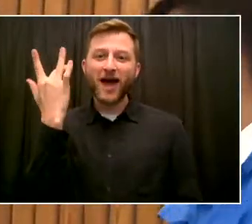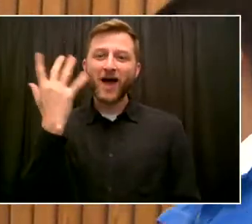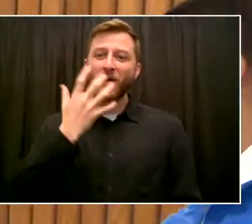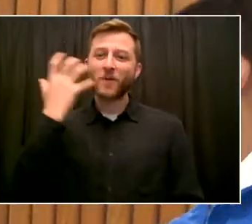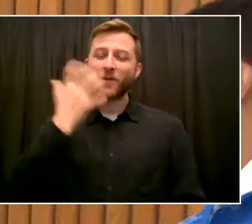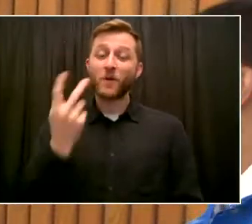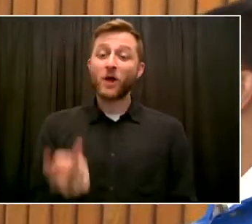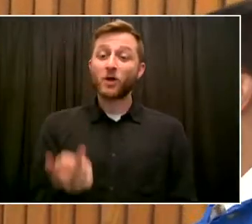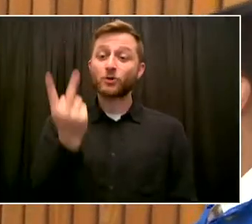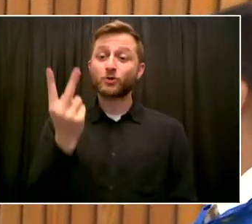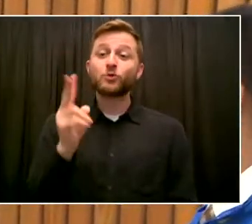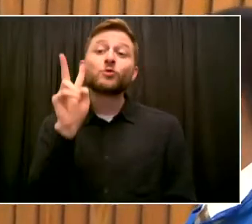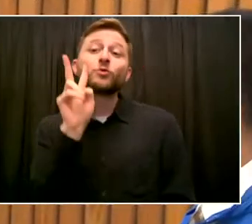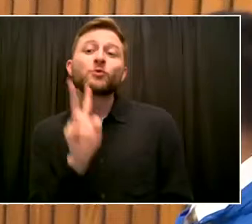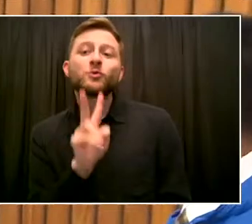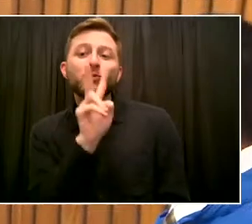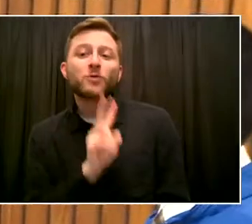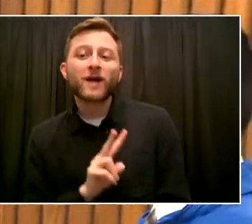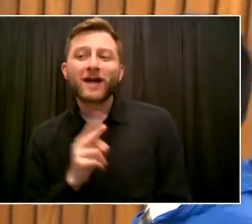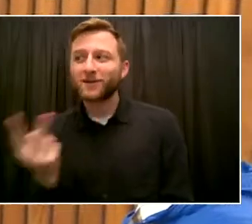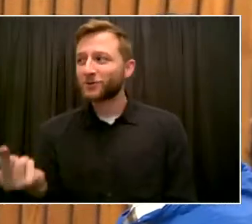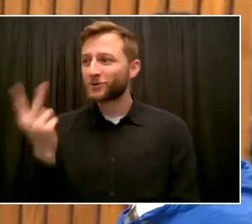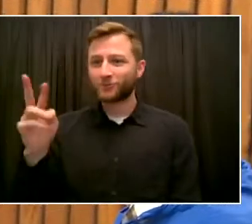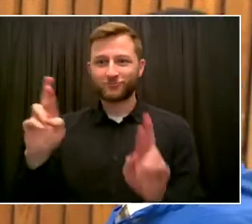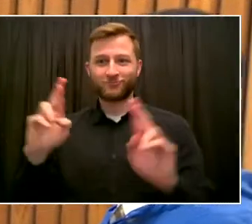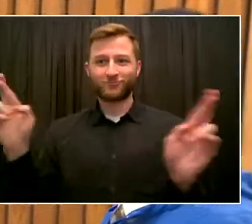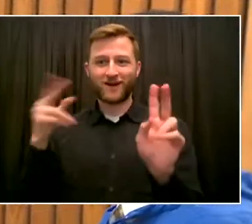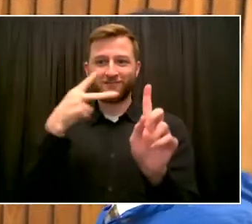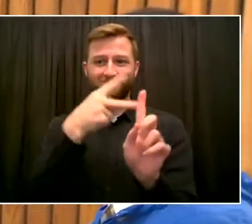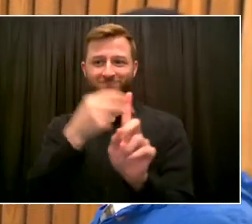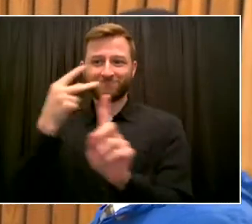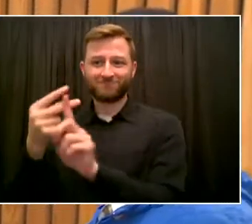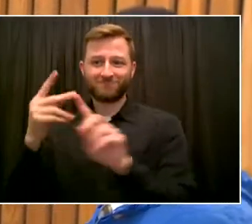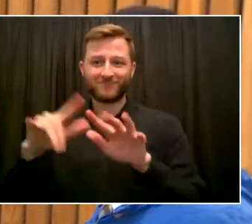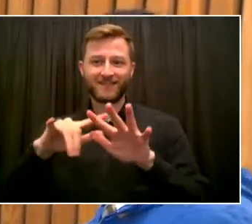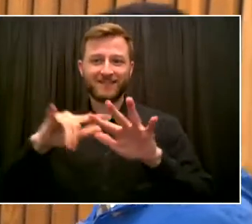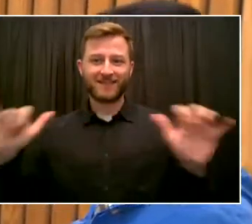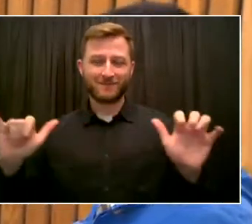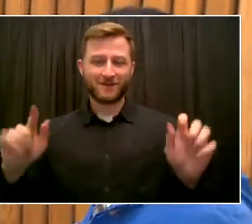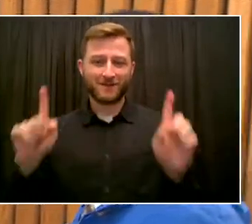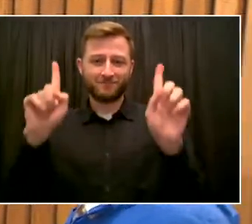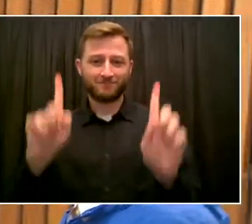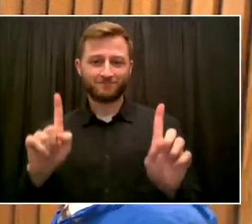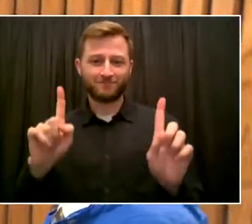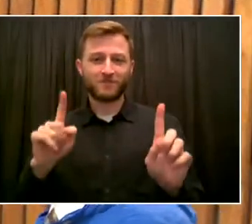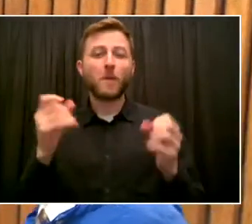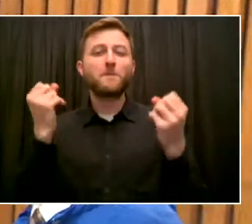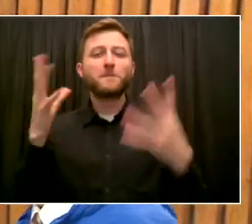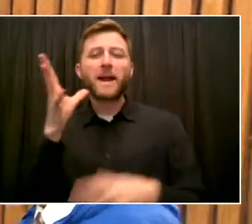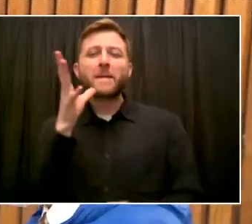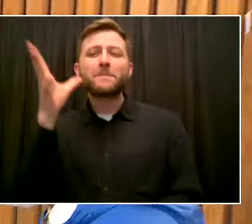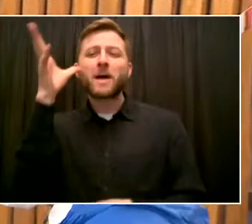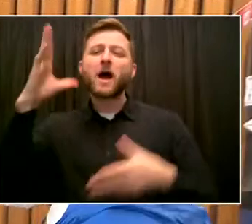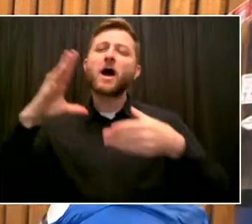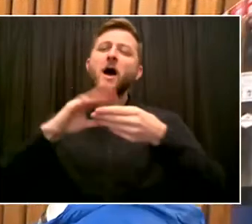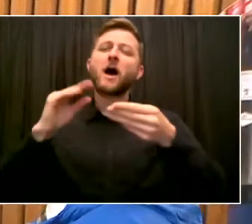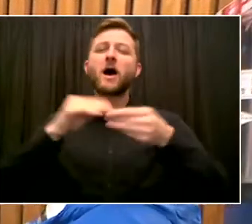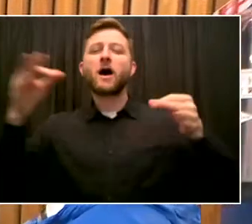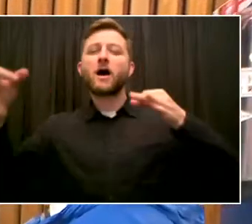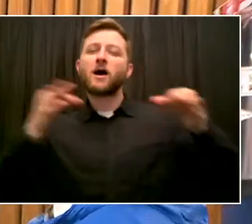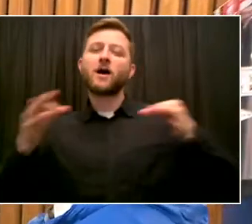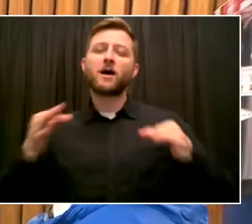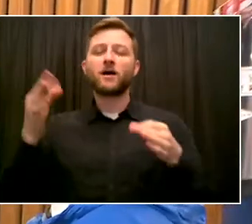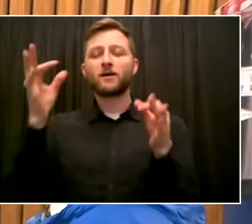same time. But I know we've heard so much from our parents about their why. And so, Dad, you want to tell us a little bit about why this is important for